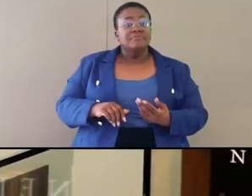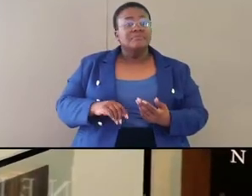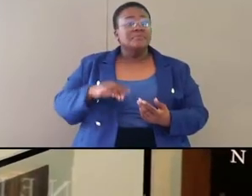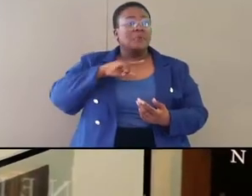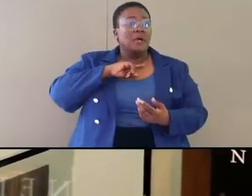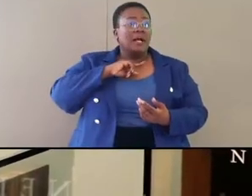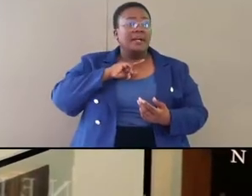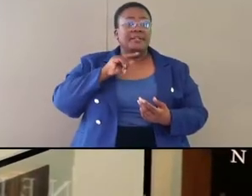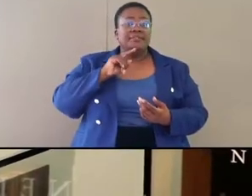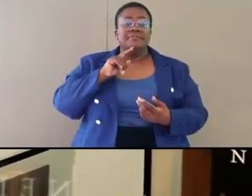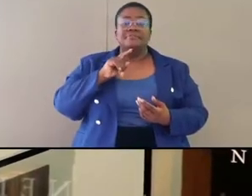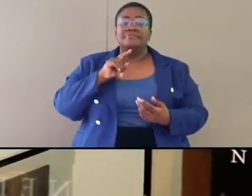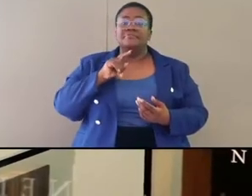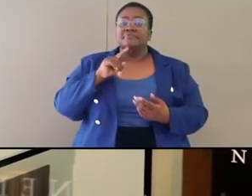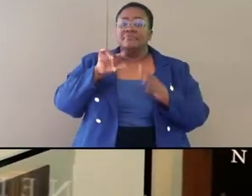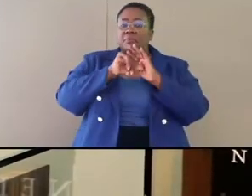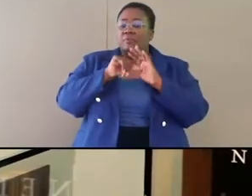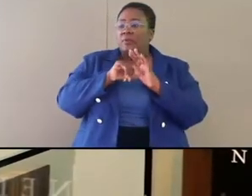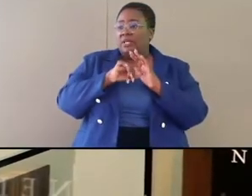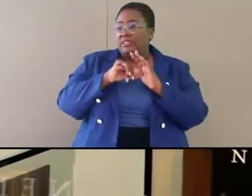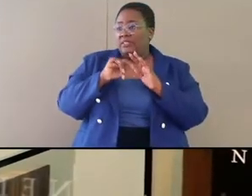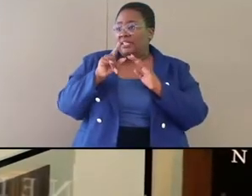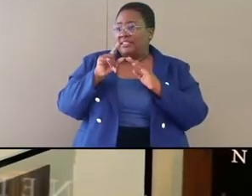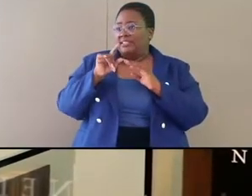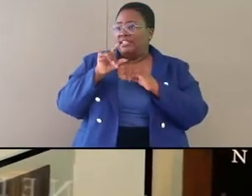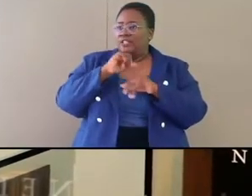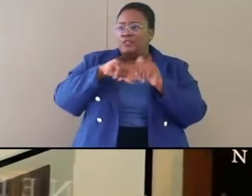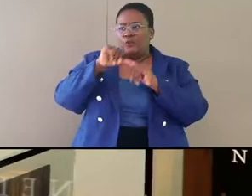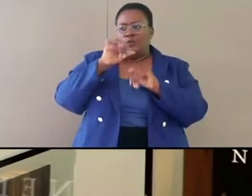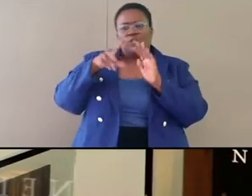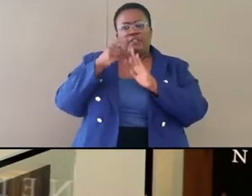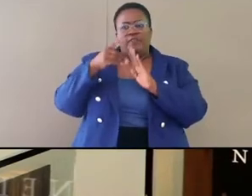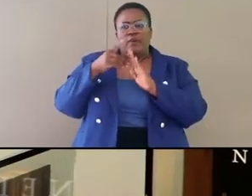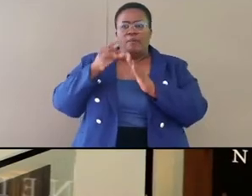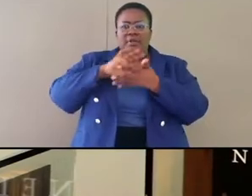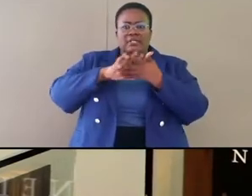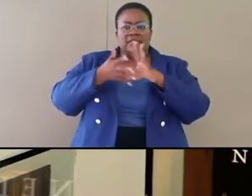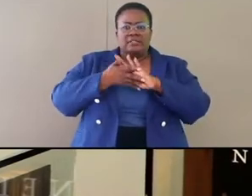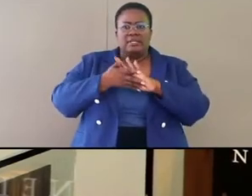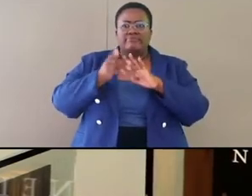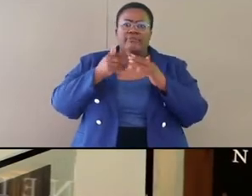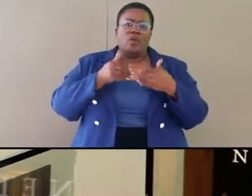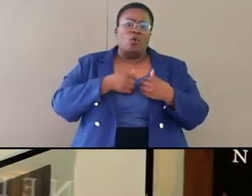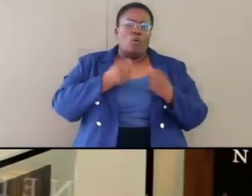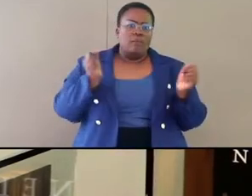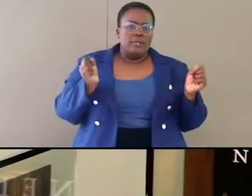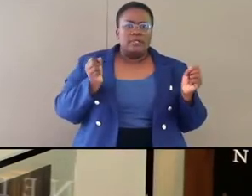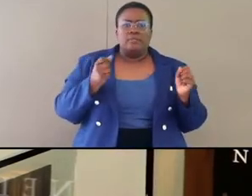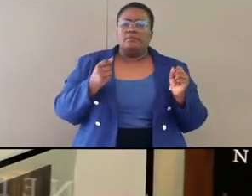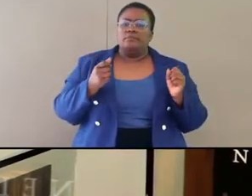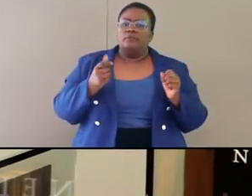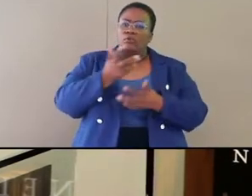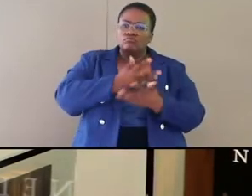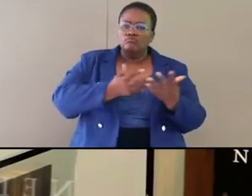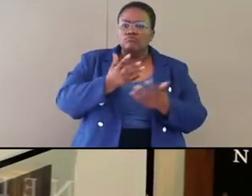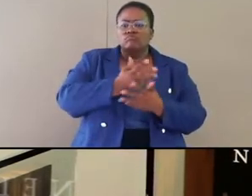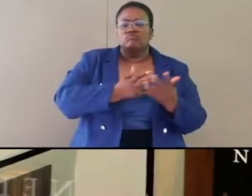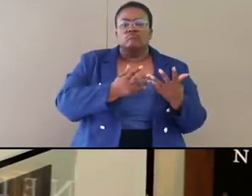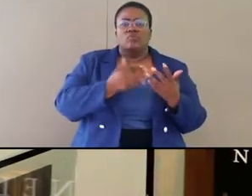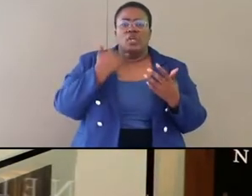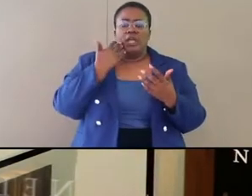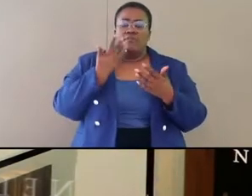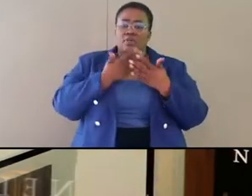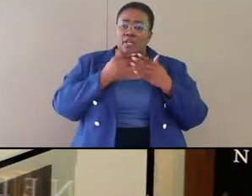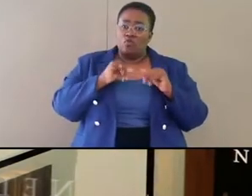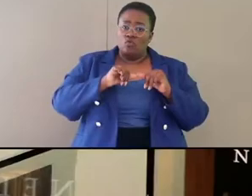what's quite unique about the Department of Social Development and SISA is the openness and the engagement, you know, so if we can